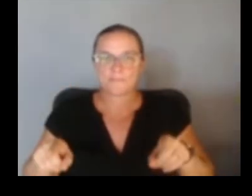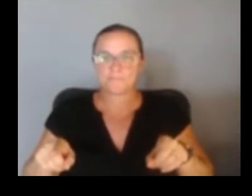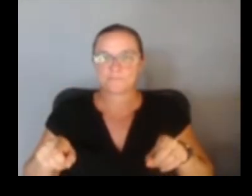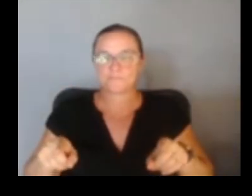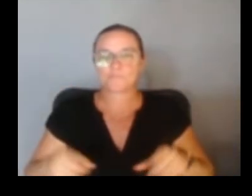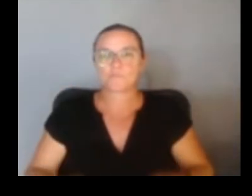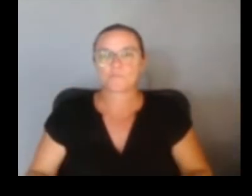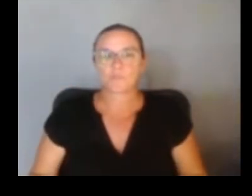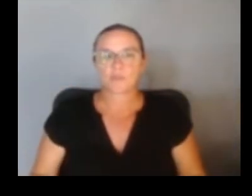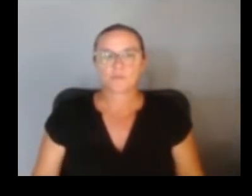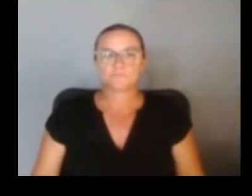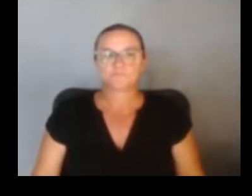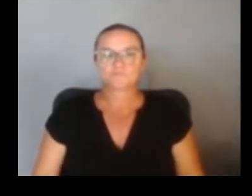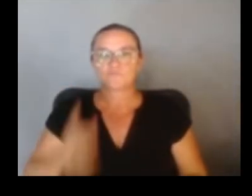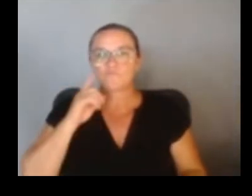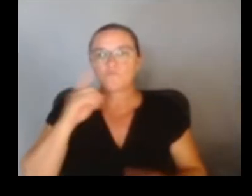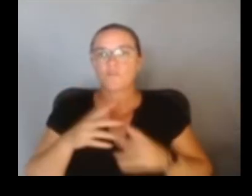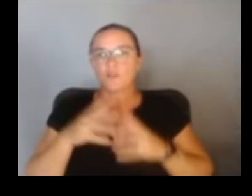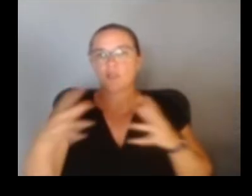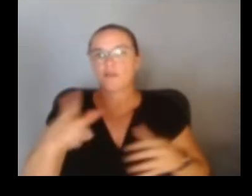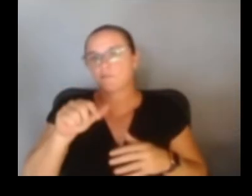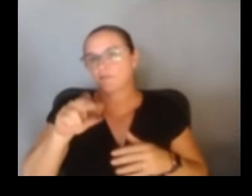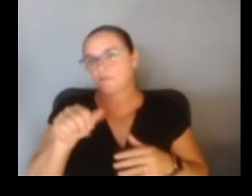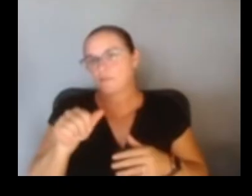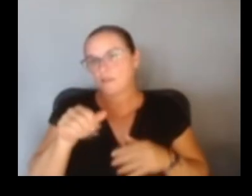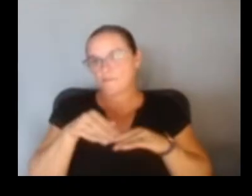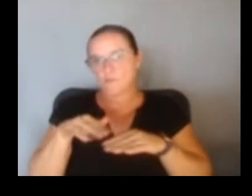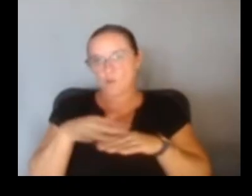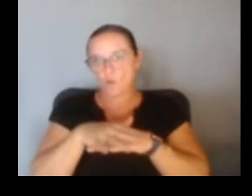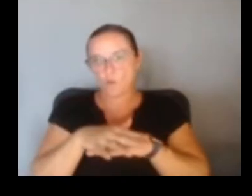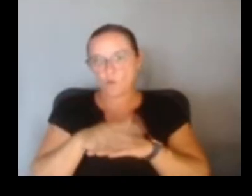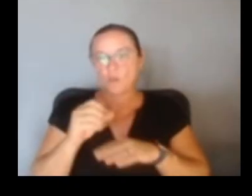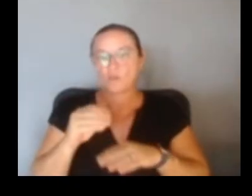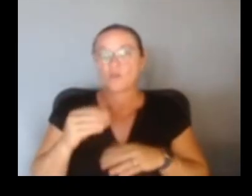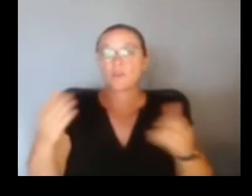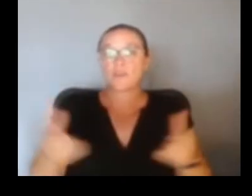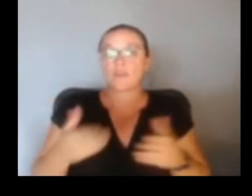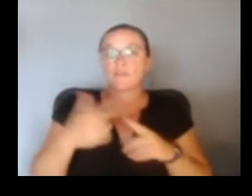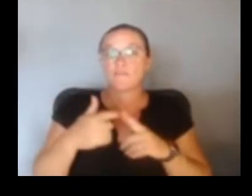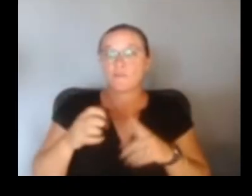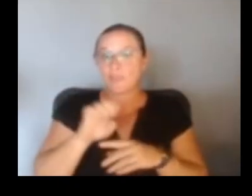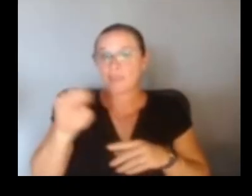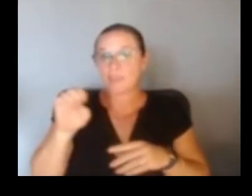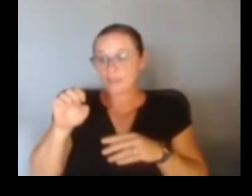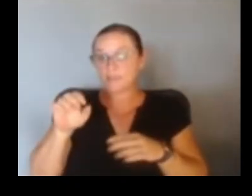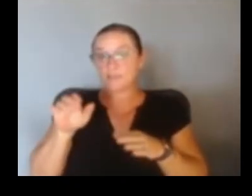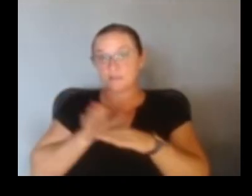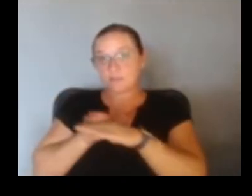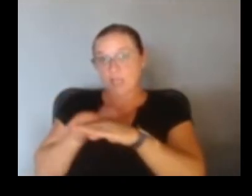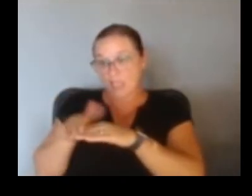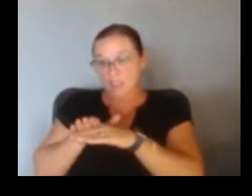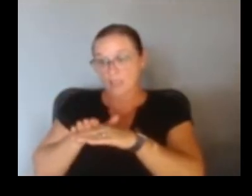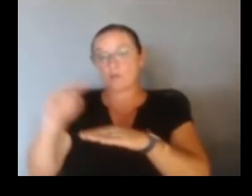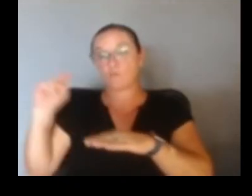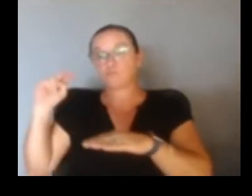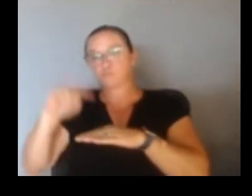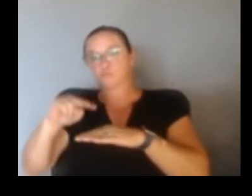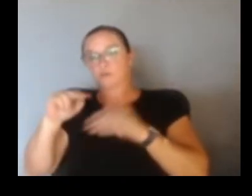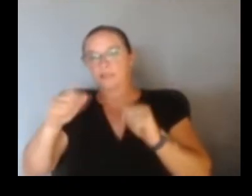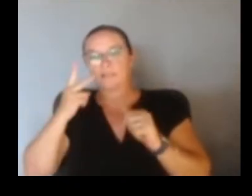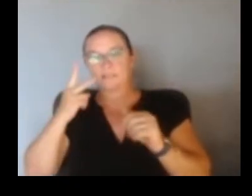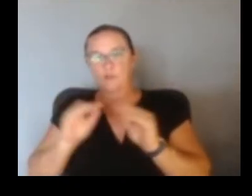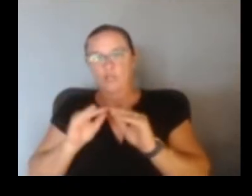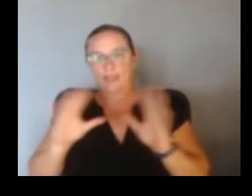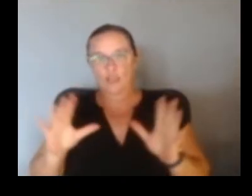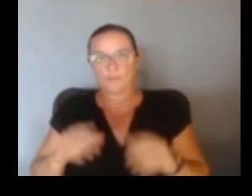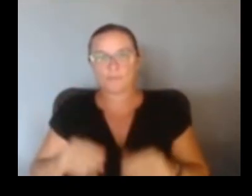motion across much of those lava flows. So the B1 camera here on the eastern side is picking this up quite clearly on the eastern margin. And if we